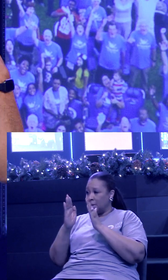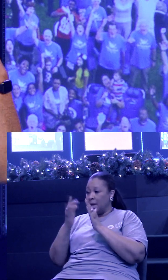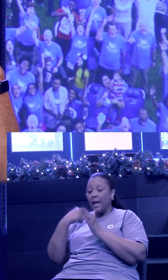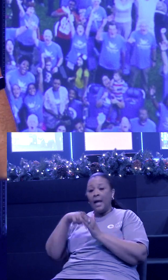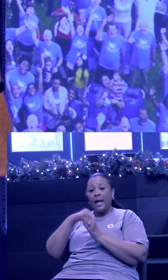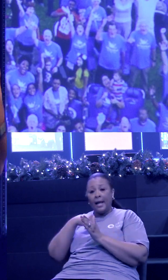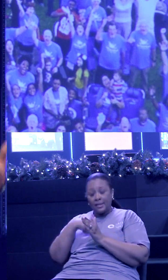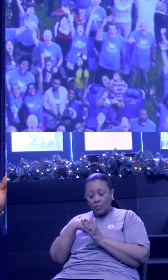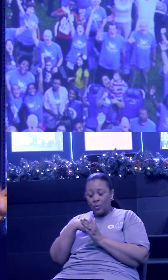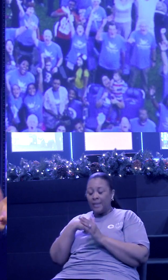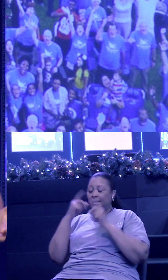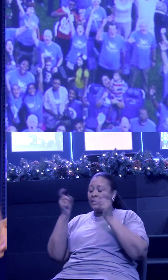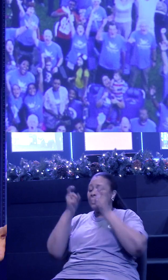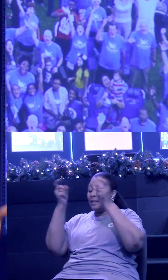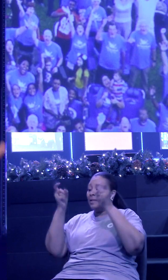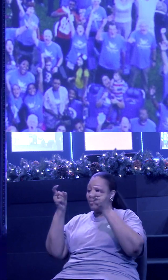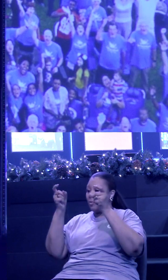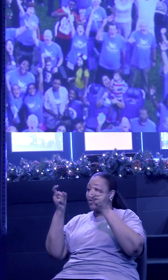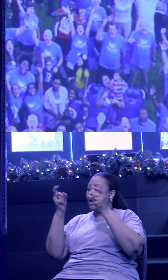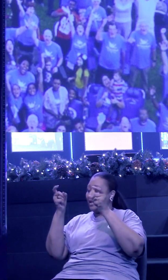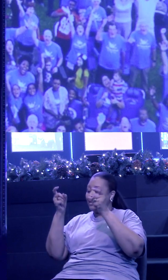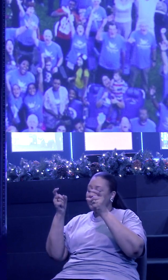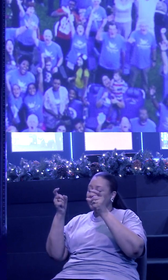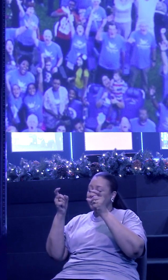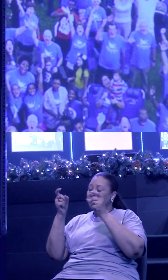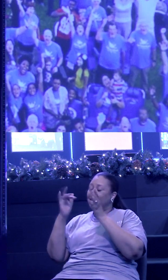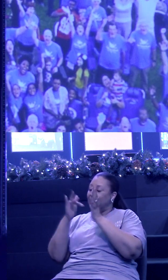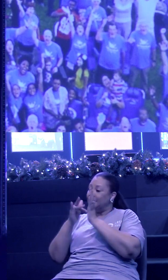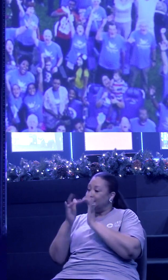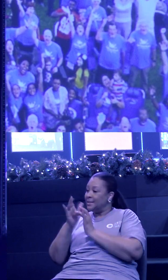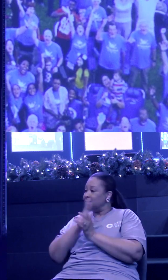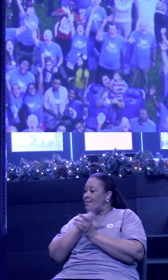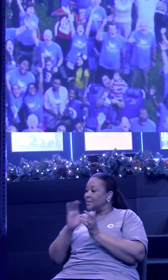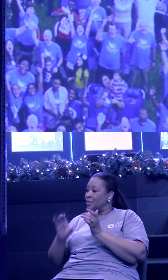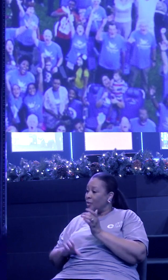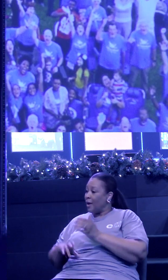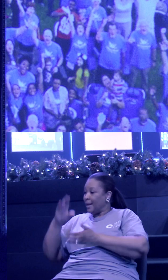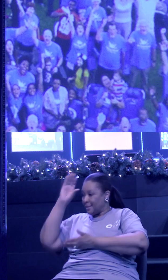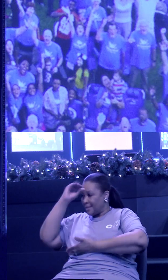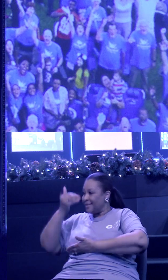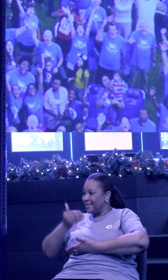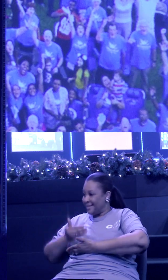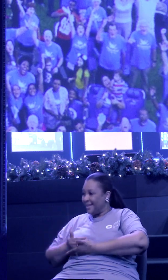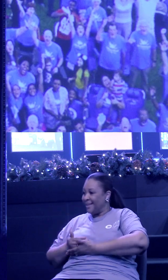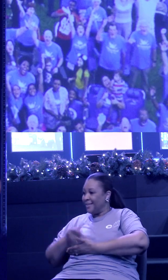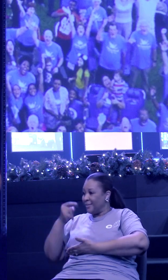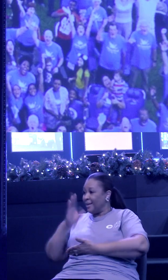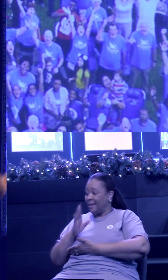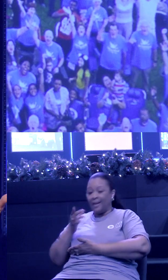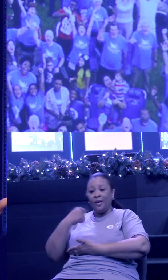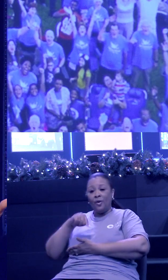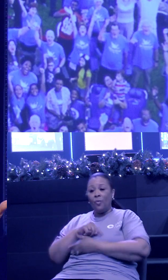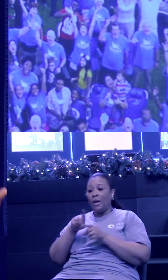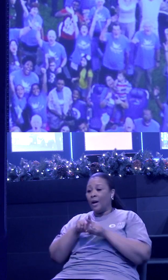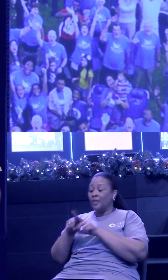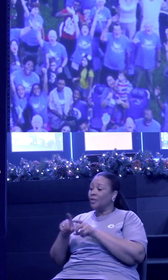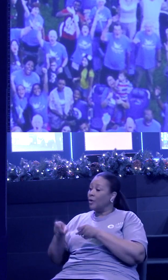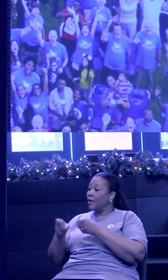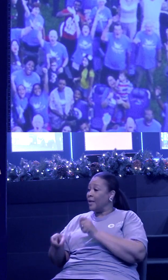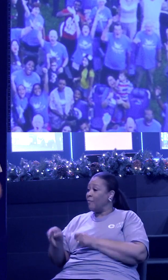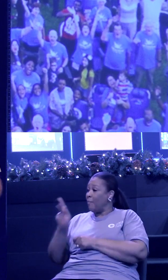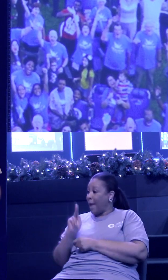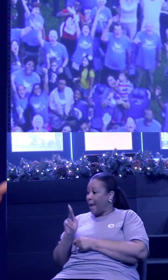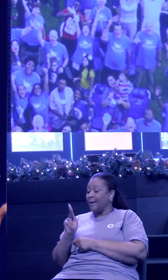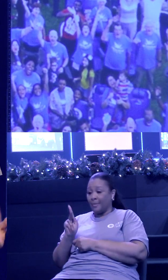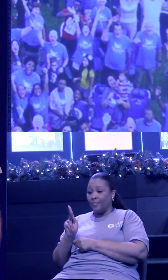we just celebrate the indescribable gift of God's Son, Jesus Christ, we're also going to give back to